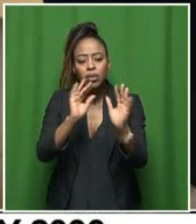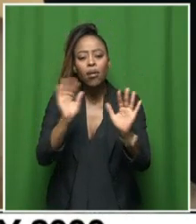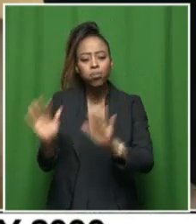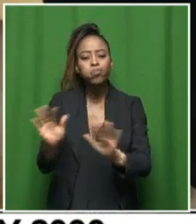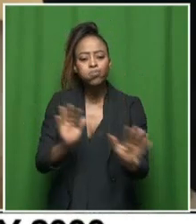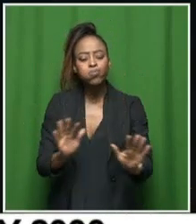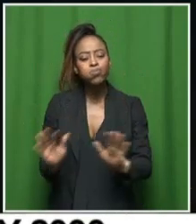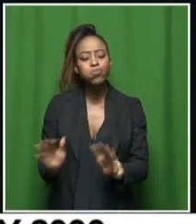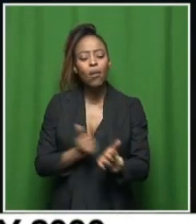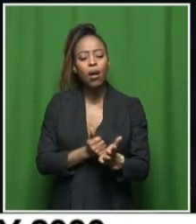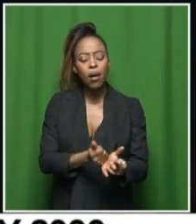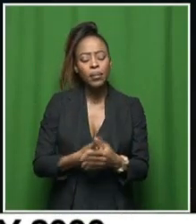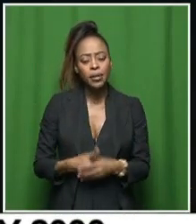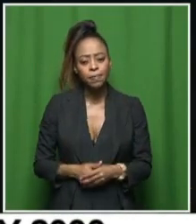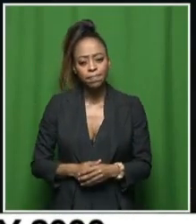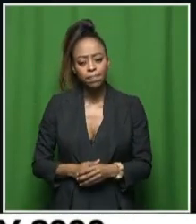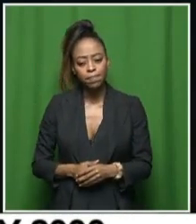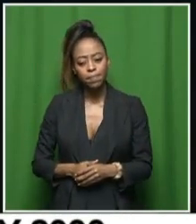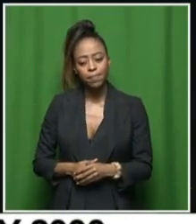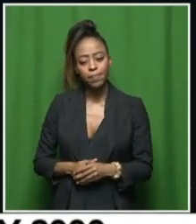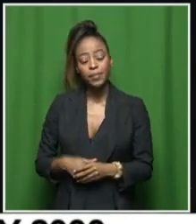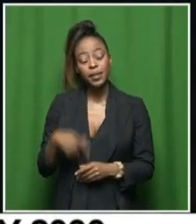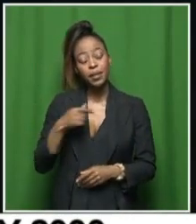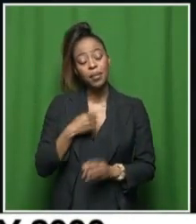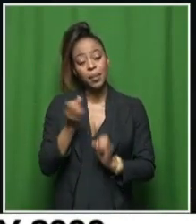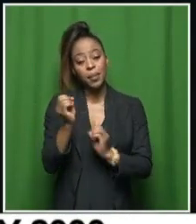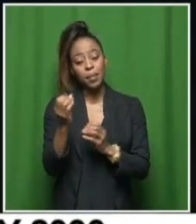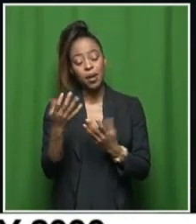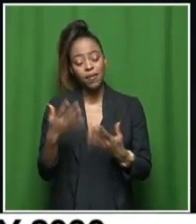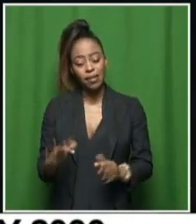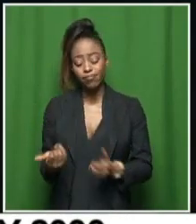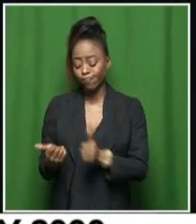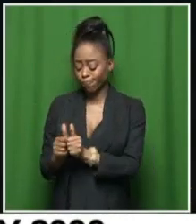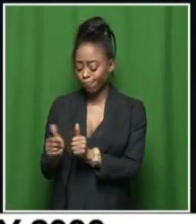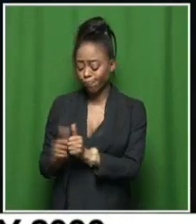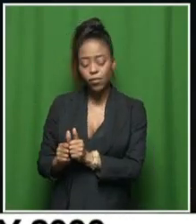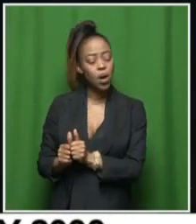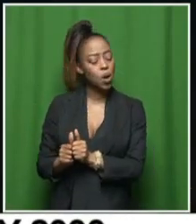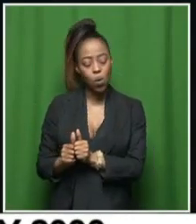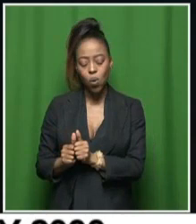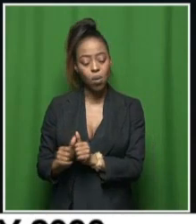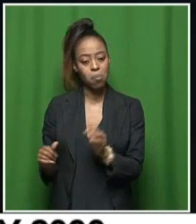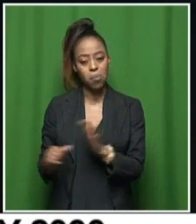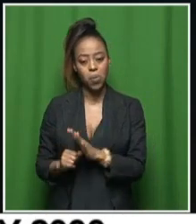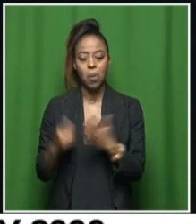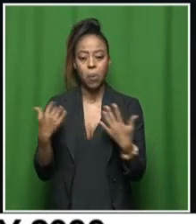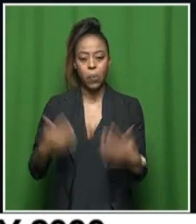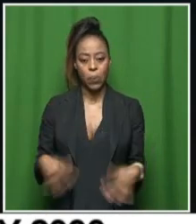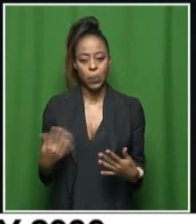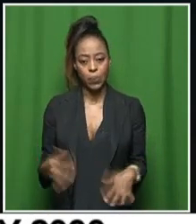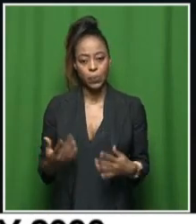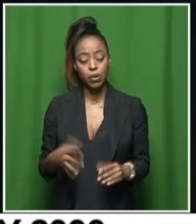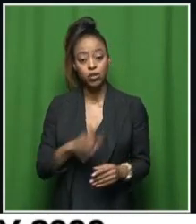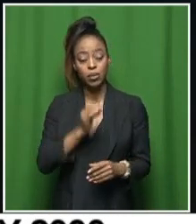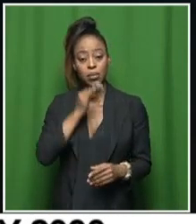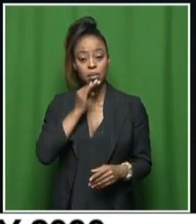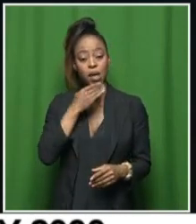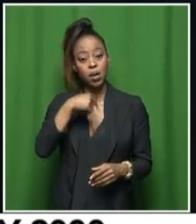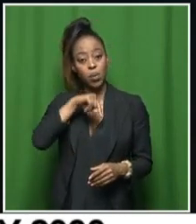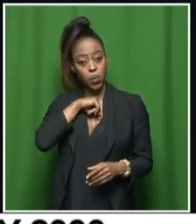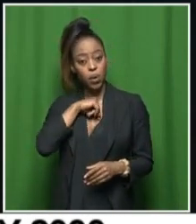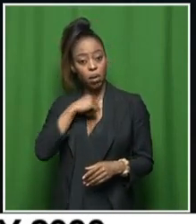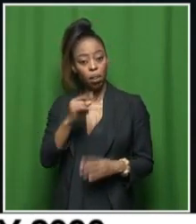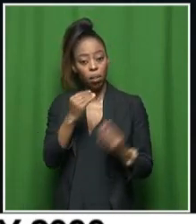Yeah, so I think particularly, as I've mentioned, collaboration and partnership are going to be key. So we are on